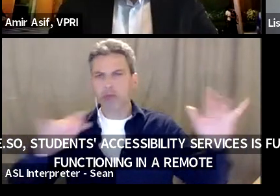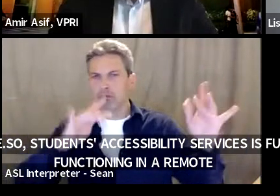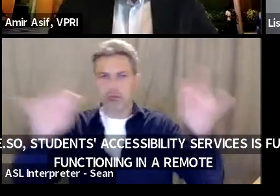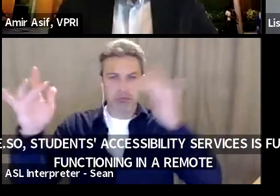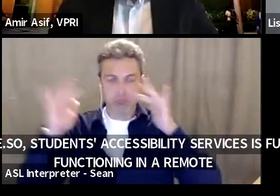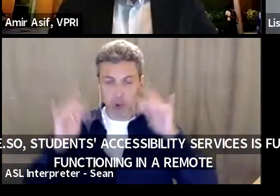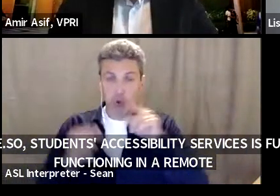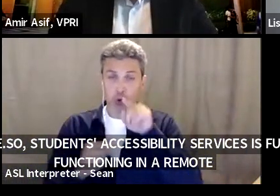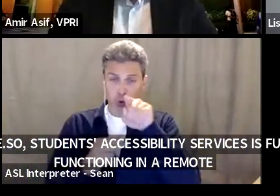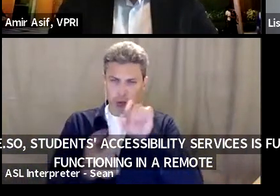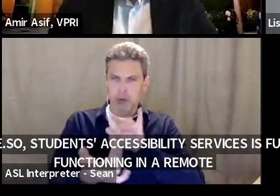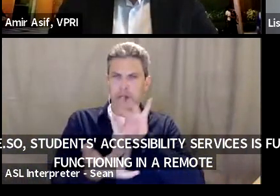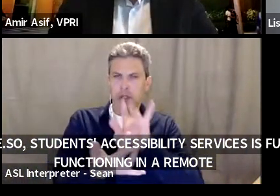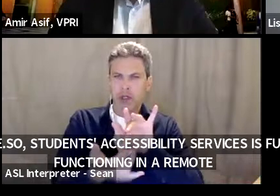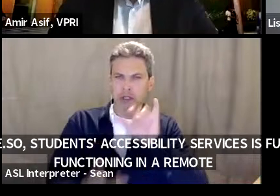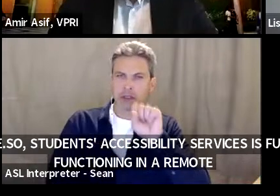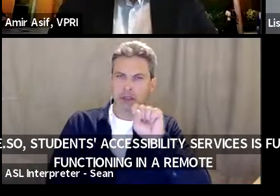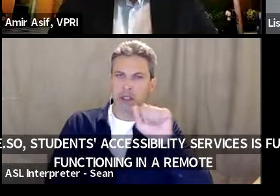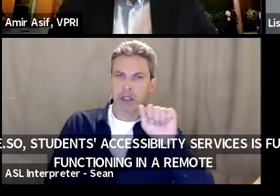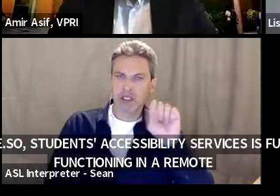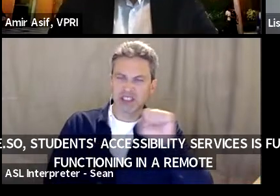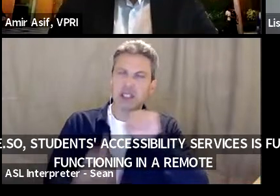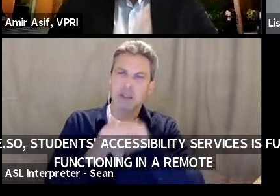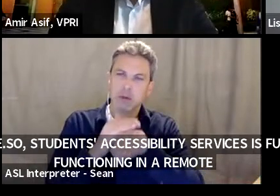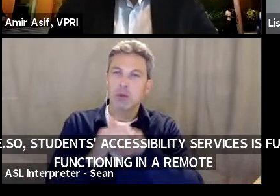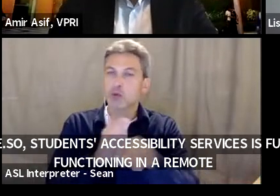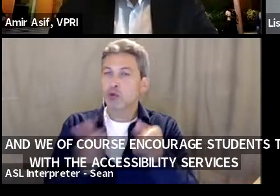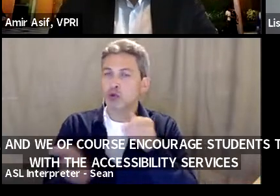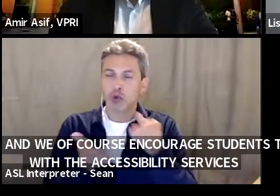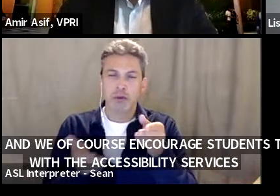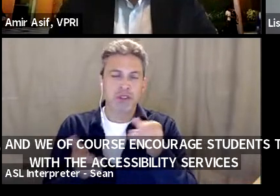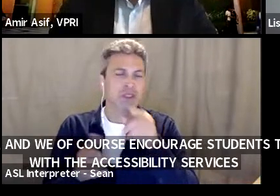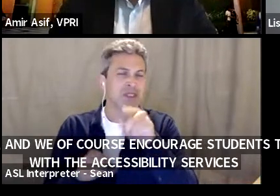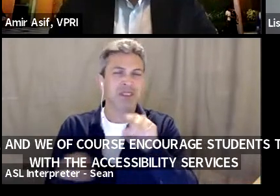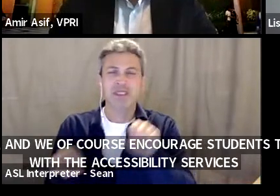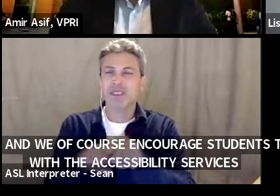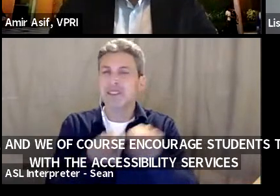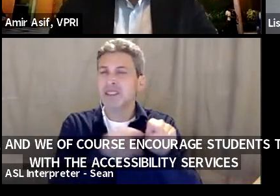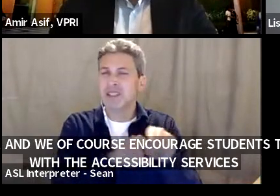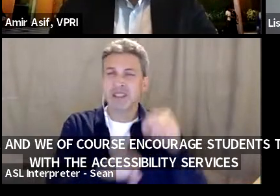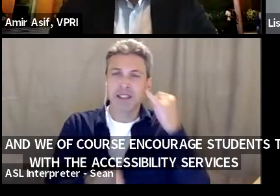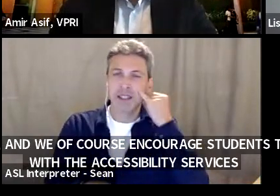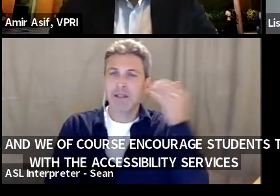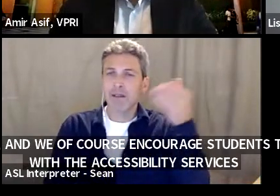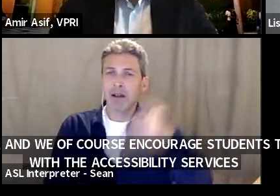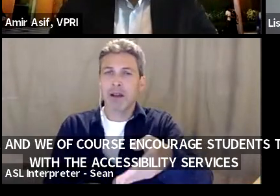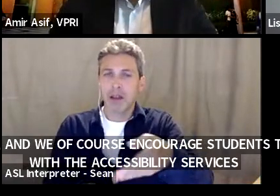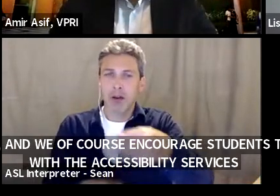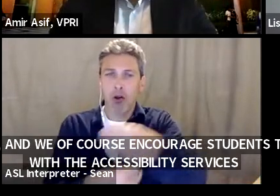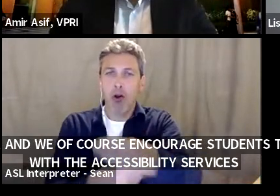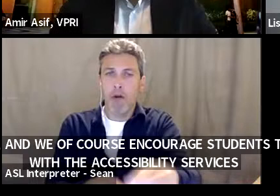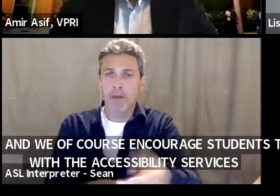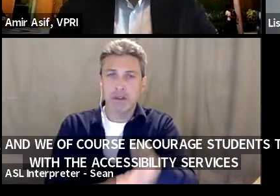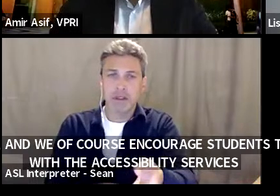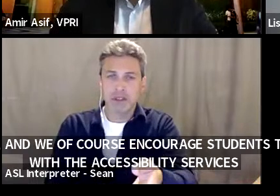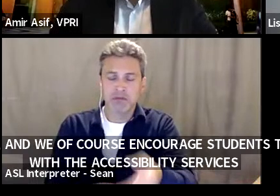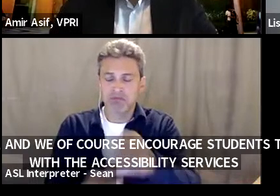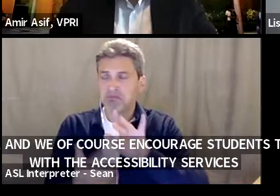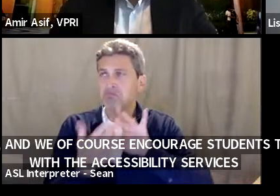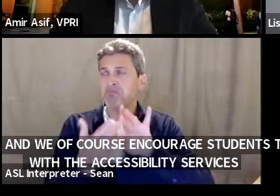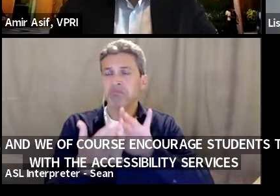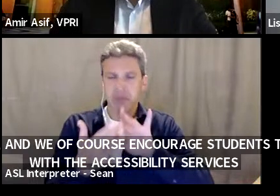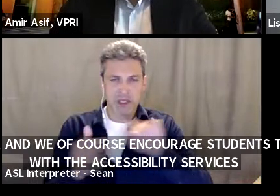services to make all the arrangements in the same way as if they were on campus in person.